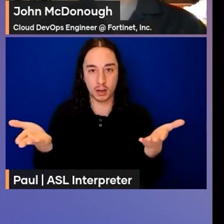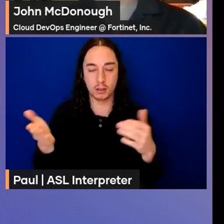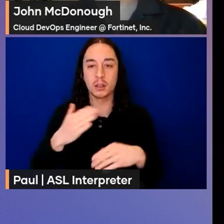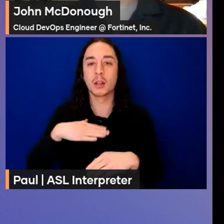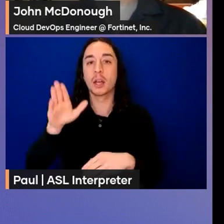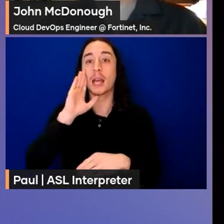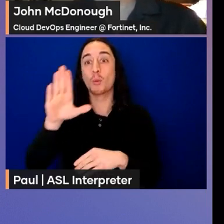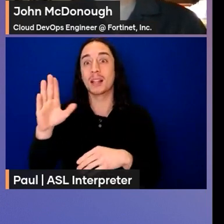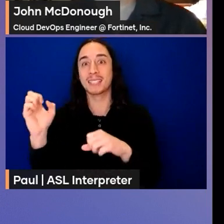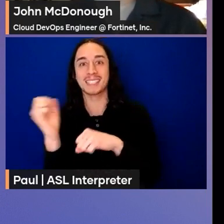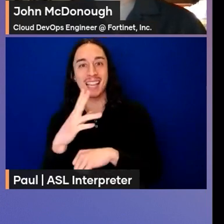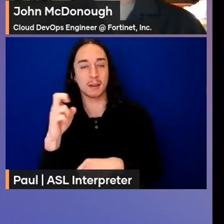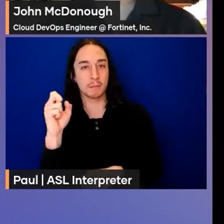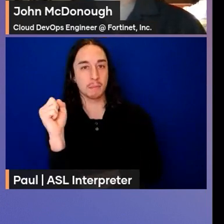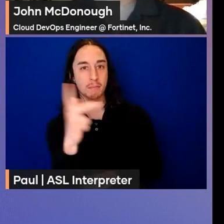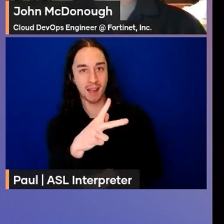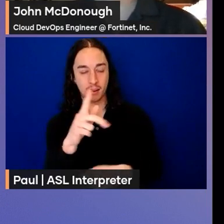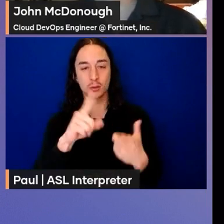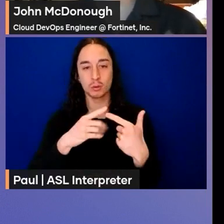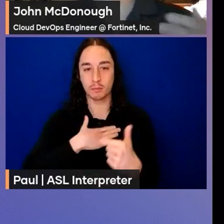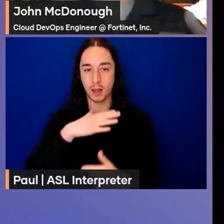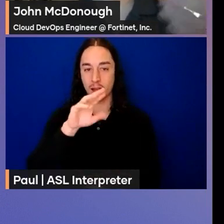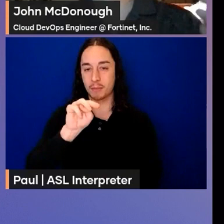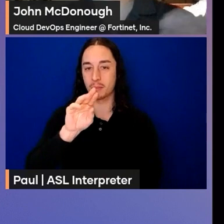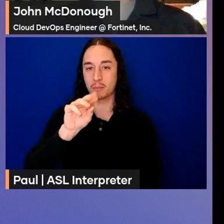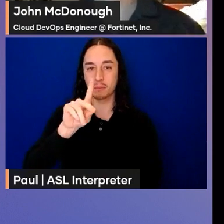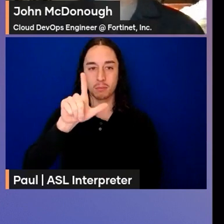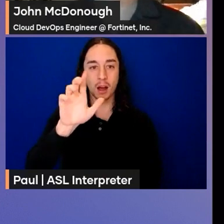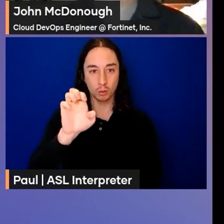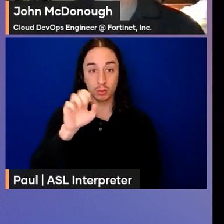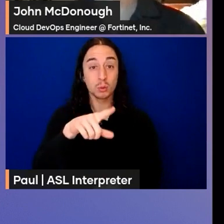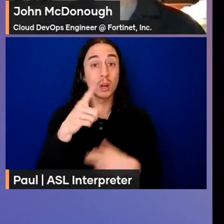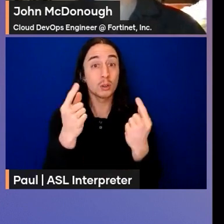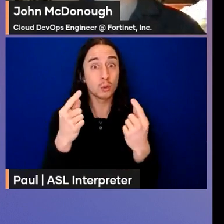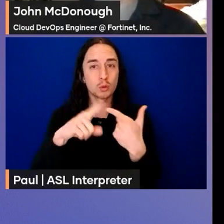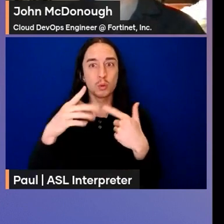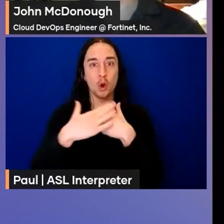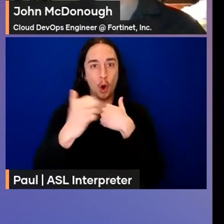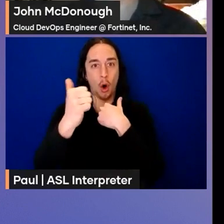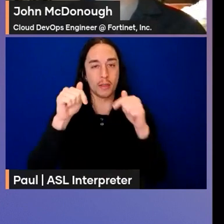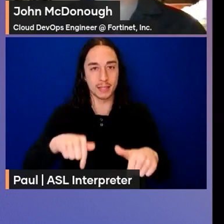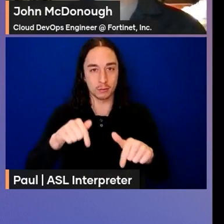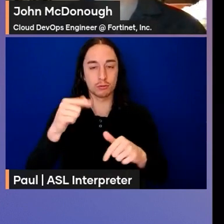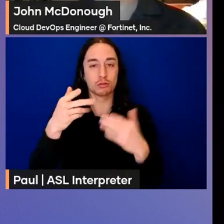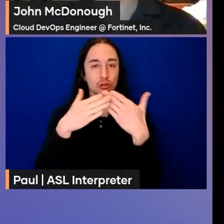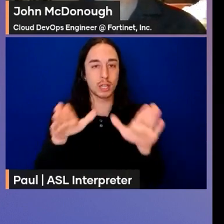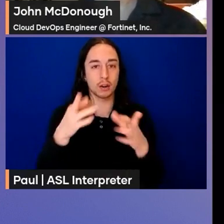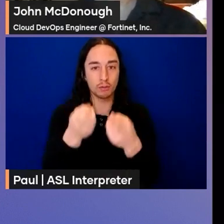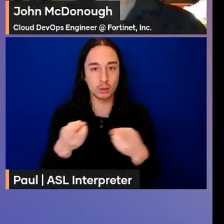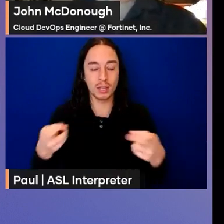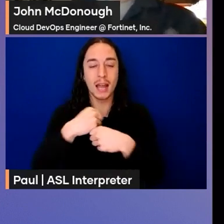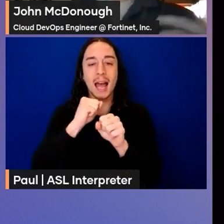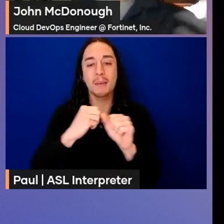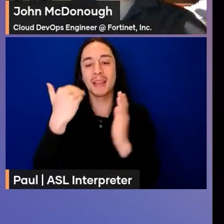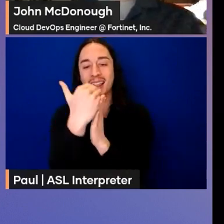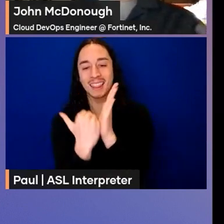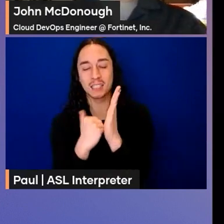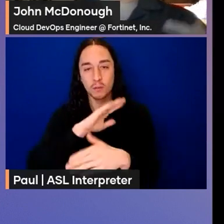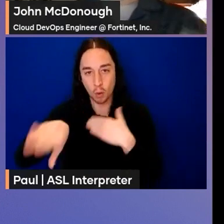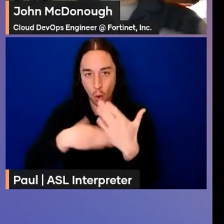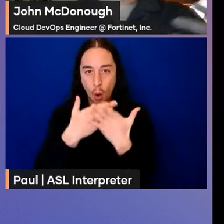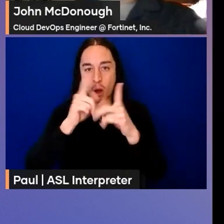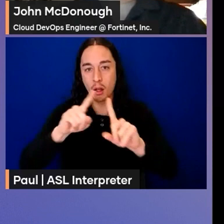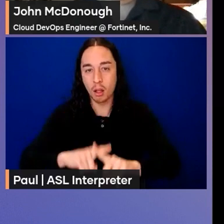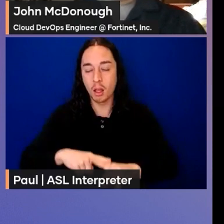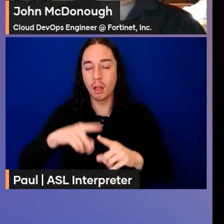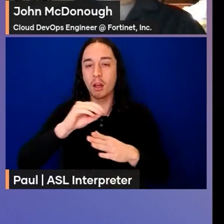module. Now, what I do in my module that I use to call this generic resource, I create a list of all the outputs. So if I was creating